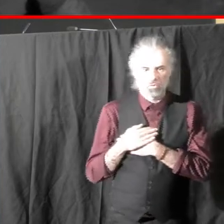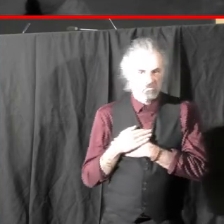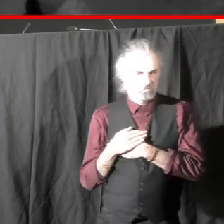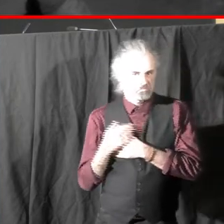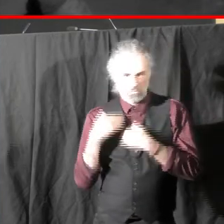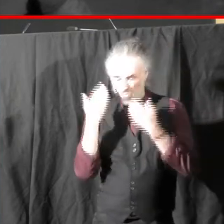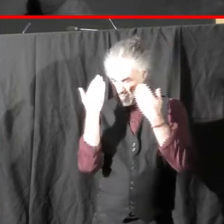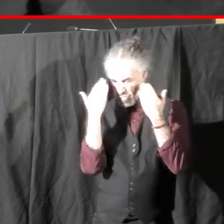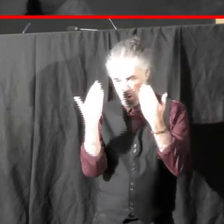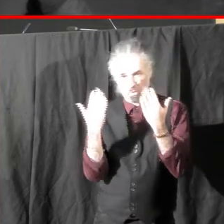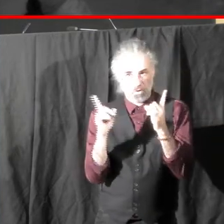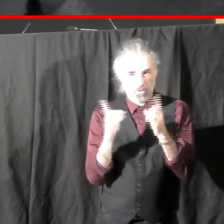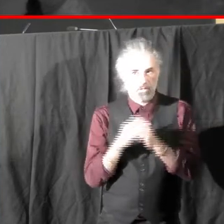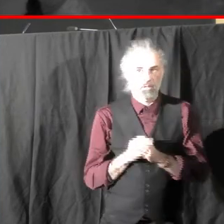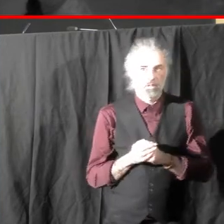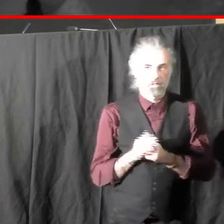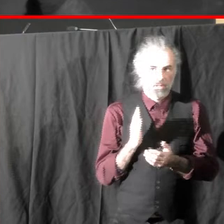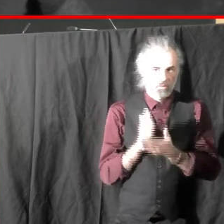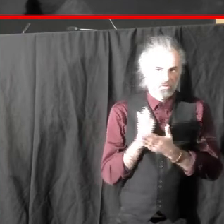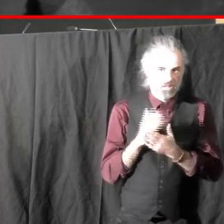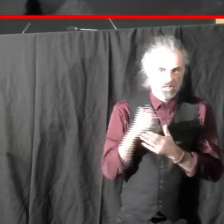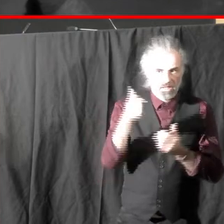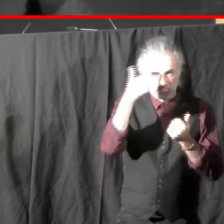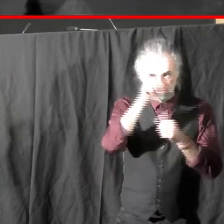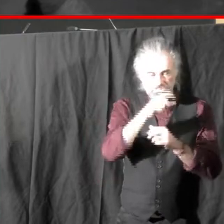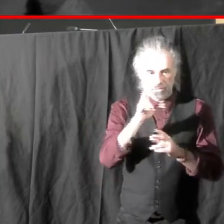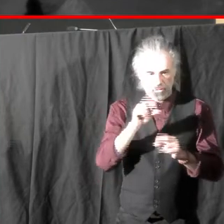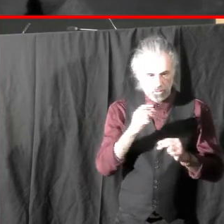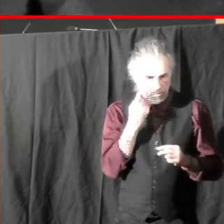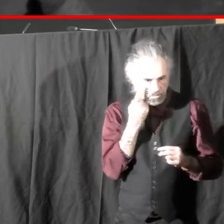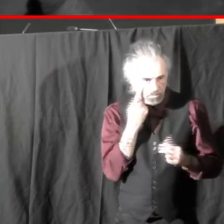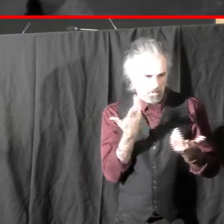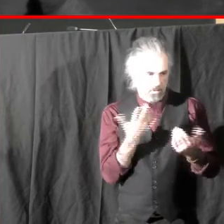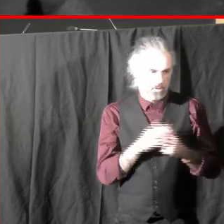know, but that's probably the smartest thing to do now is check.